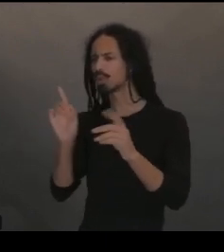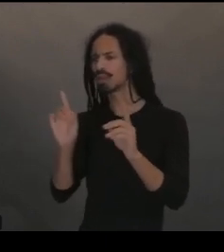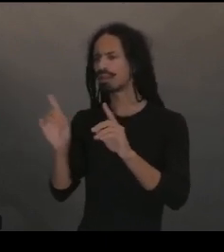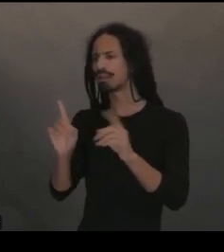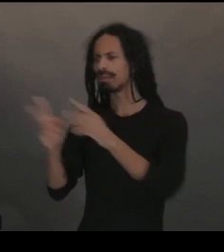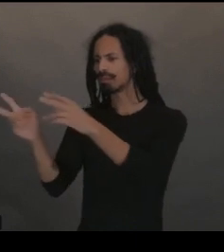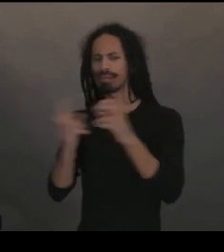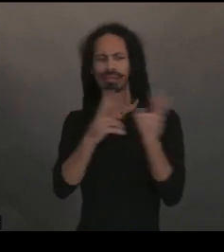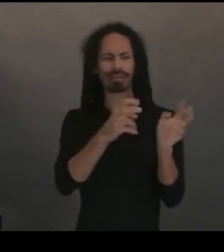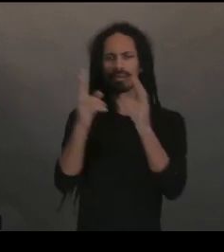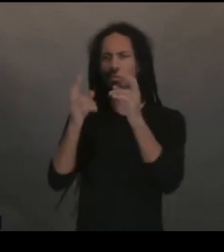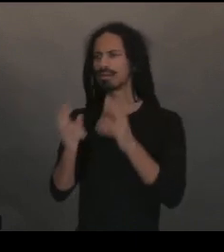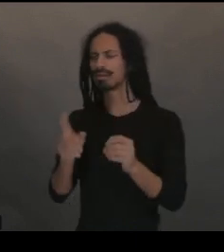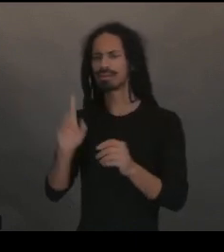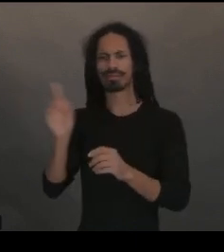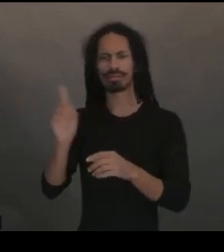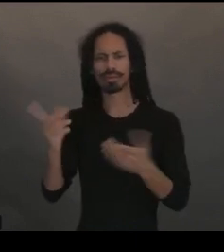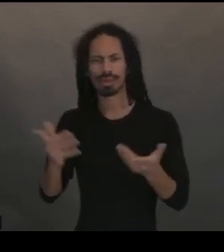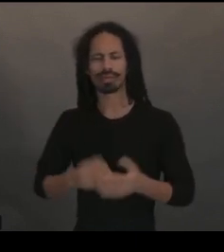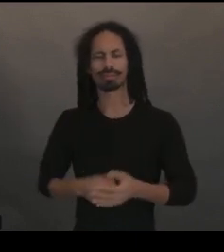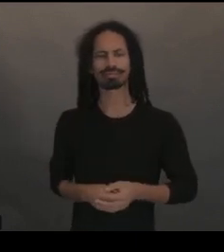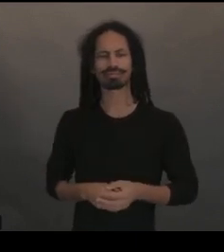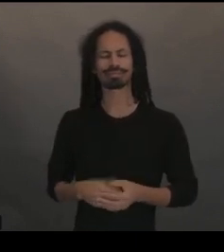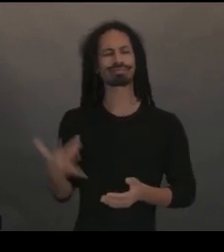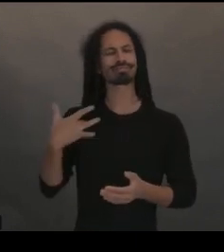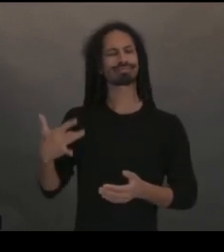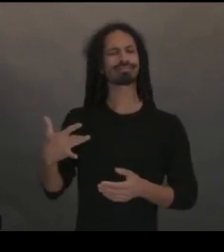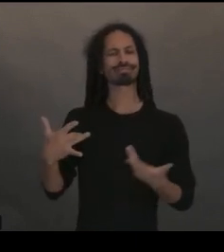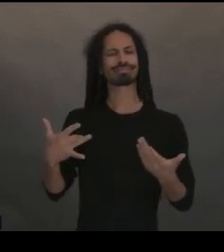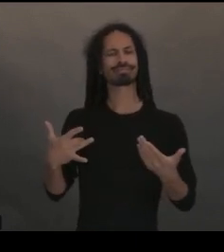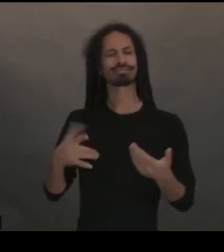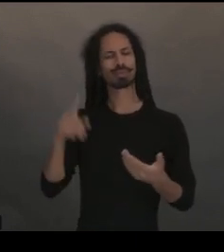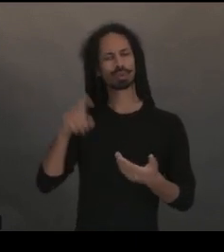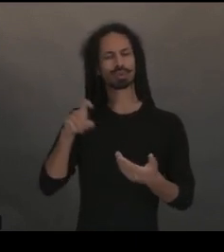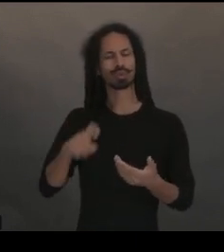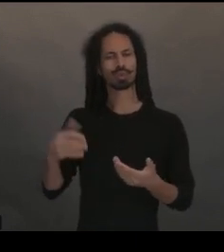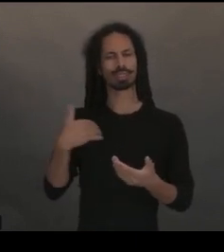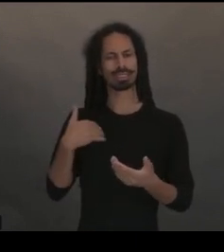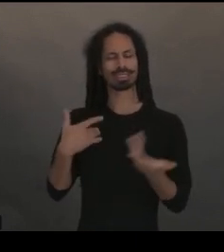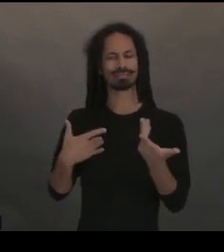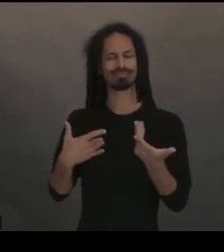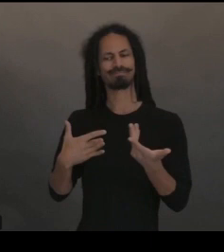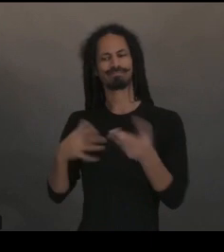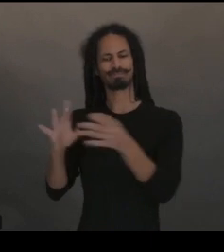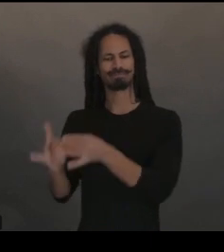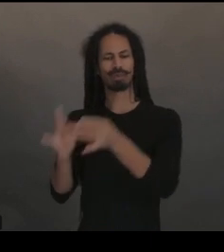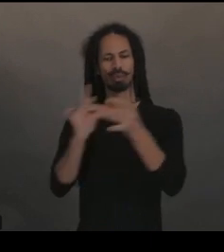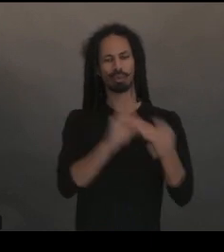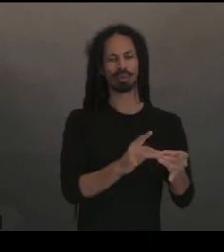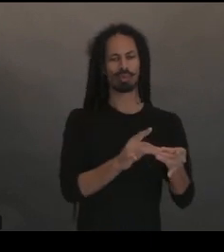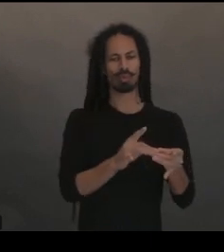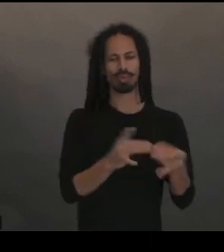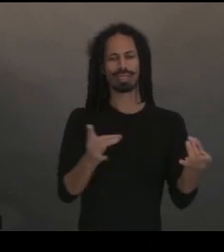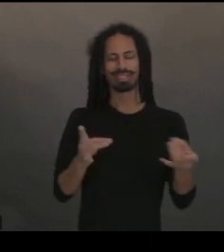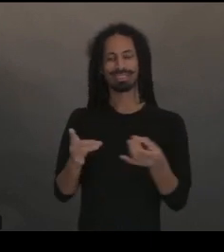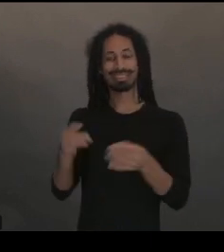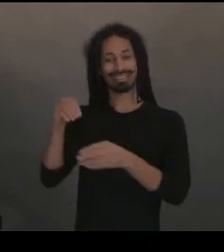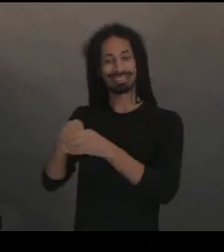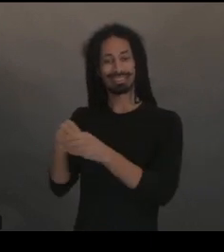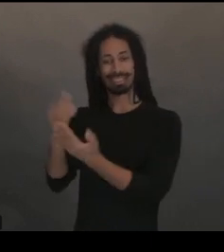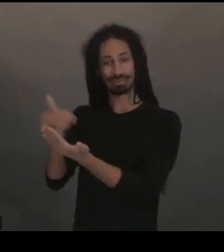essentially you should always be having a corresponding reference entry for anything you've cited in text.